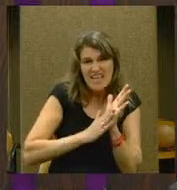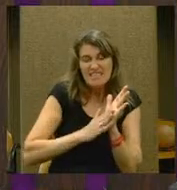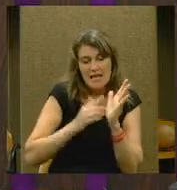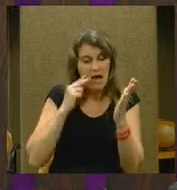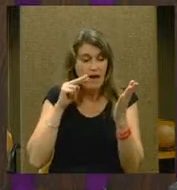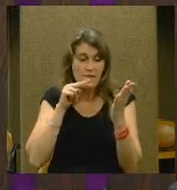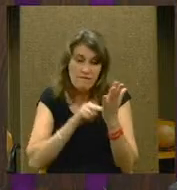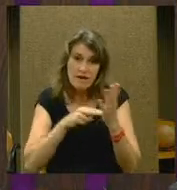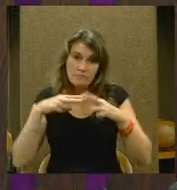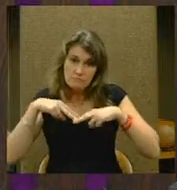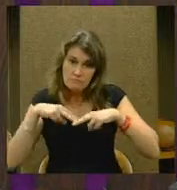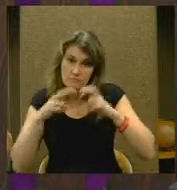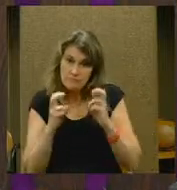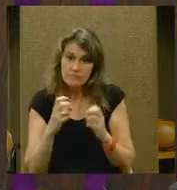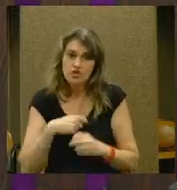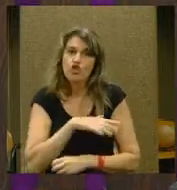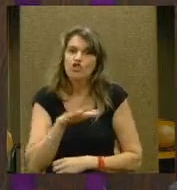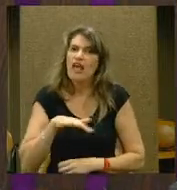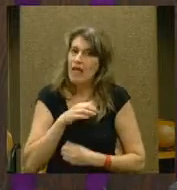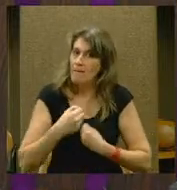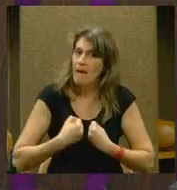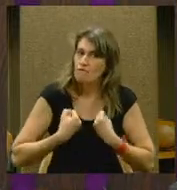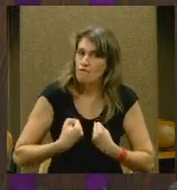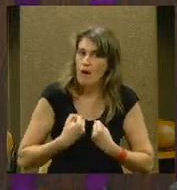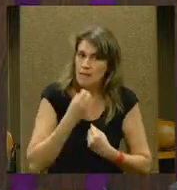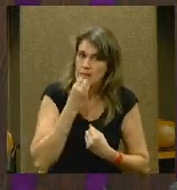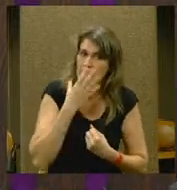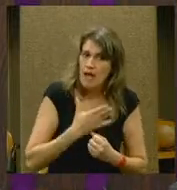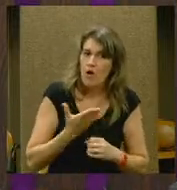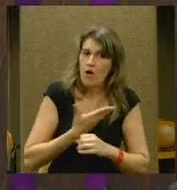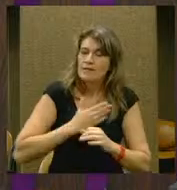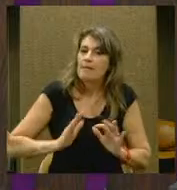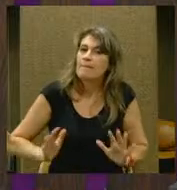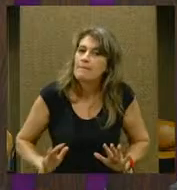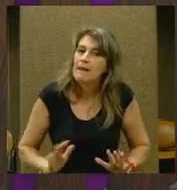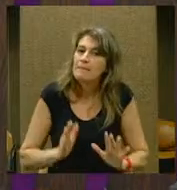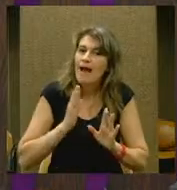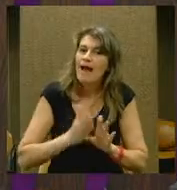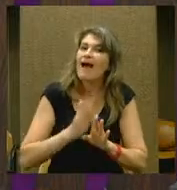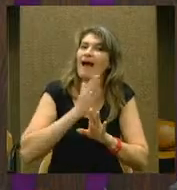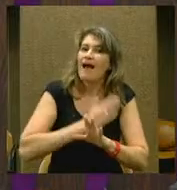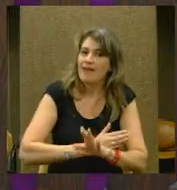will strengthen us as a society and a democracy. So